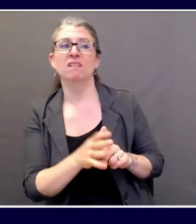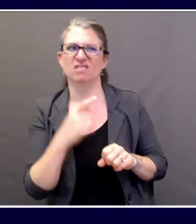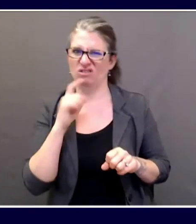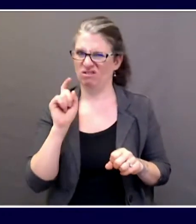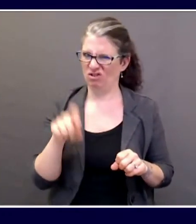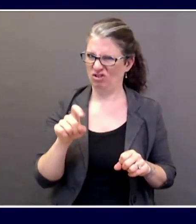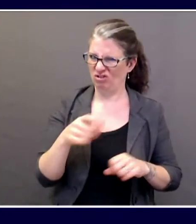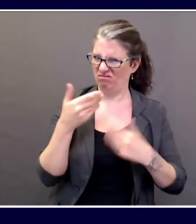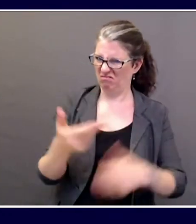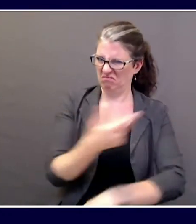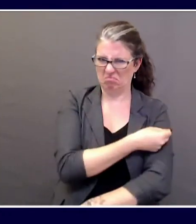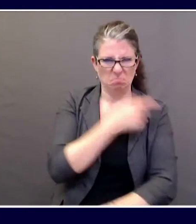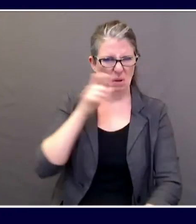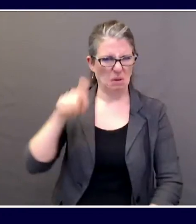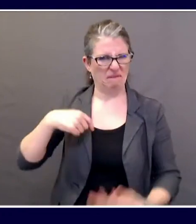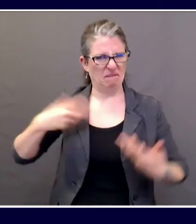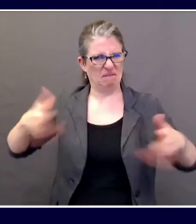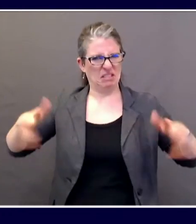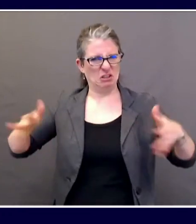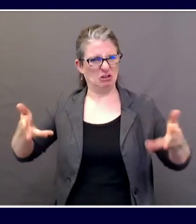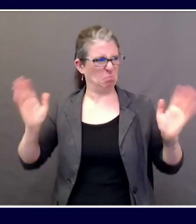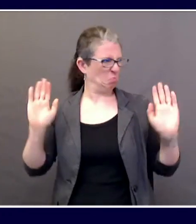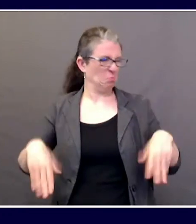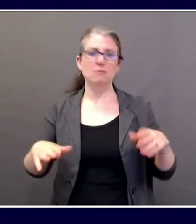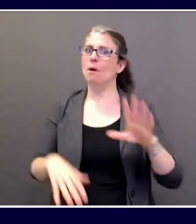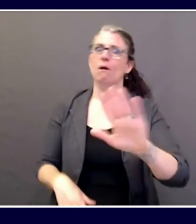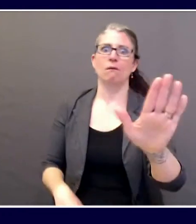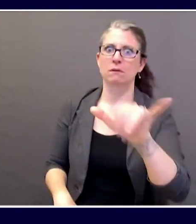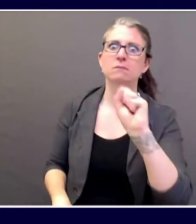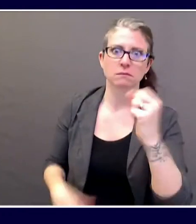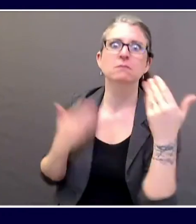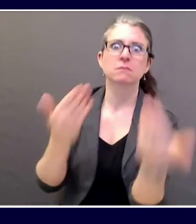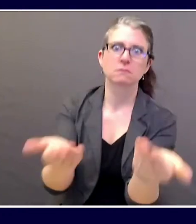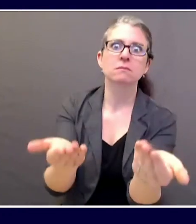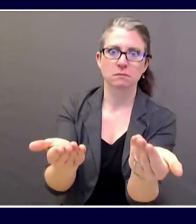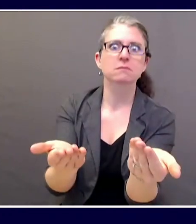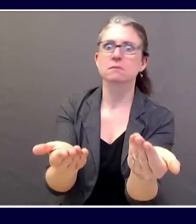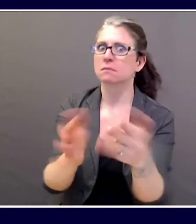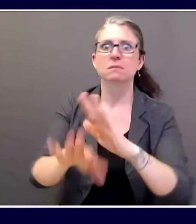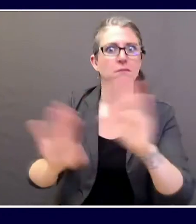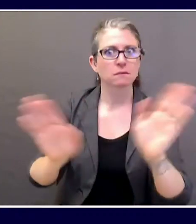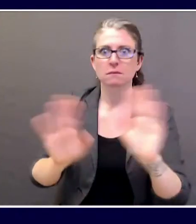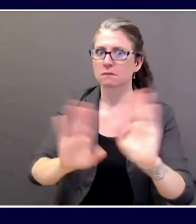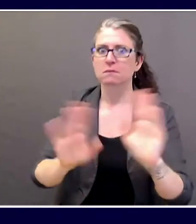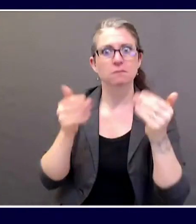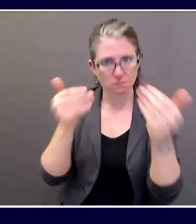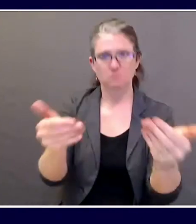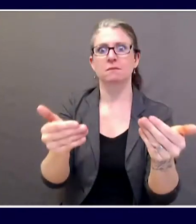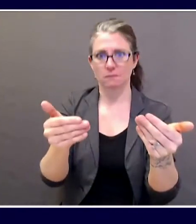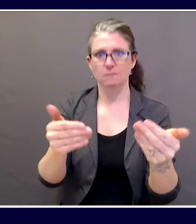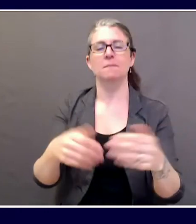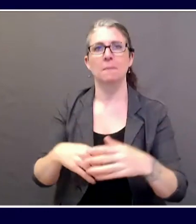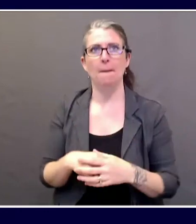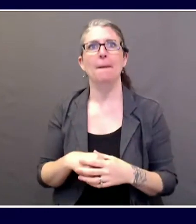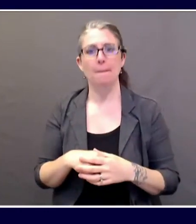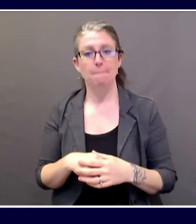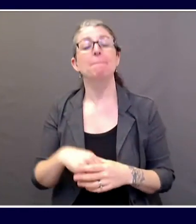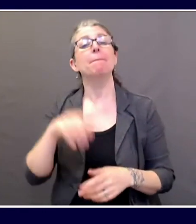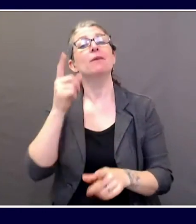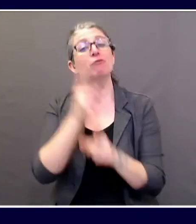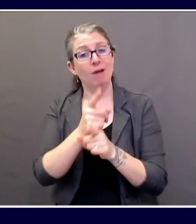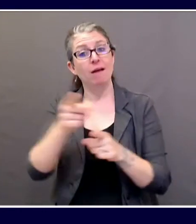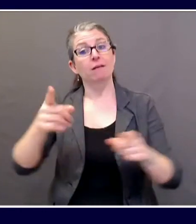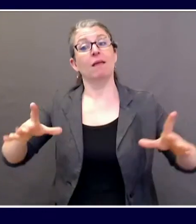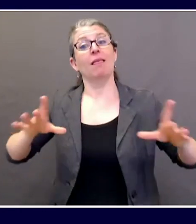or not you've previously had COVID-19. Now, although coming down with COVID and recovering appears to